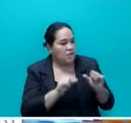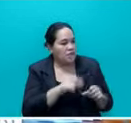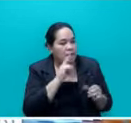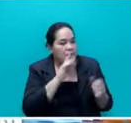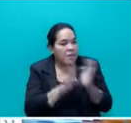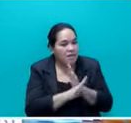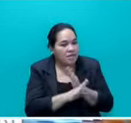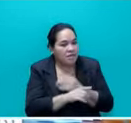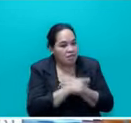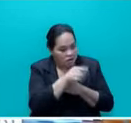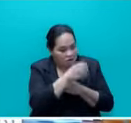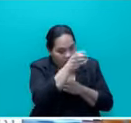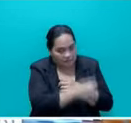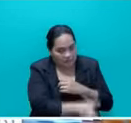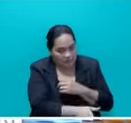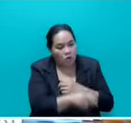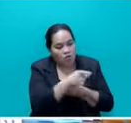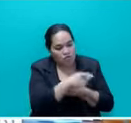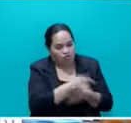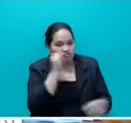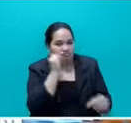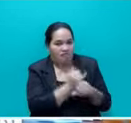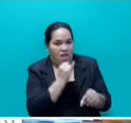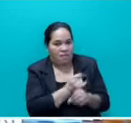of the individual who has committed a crime.